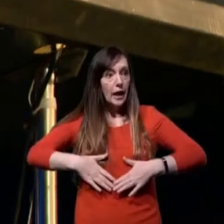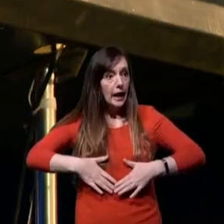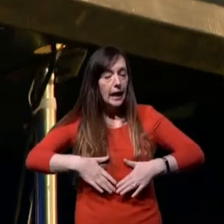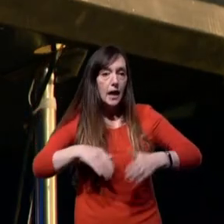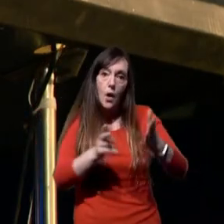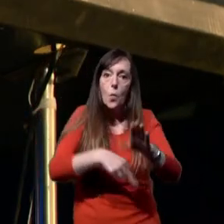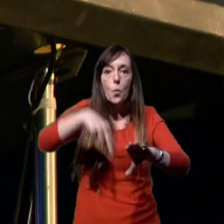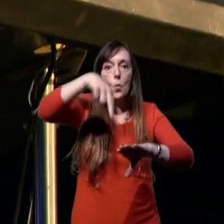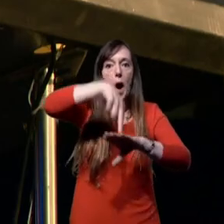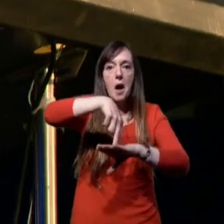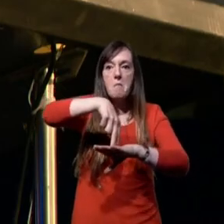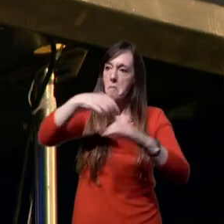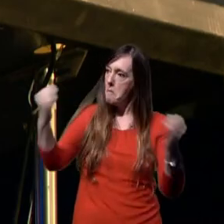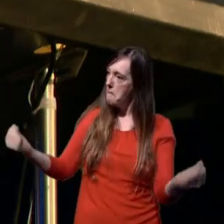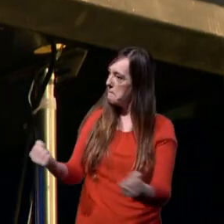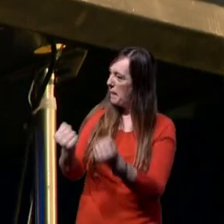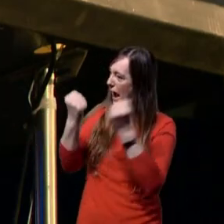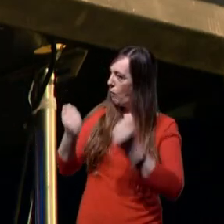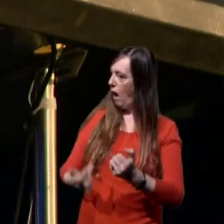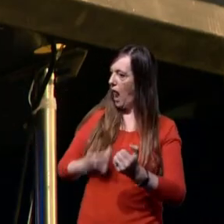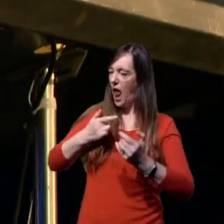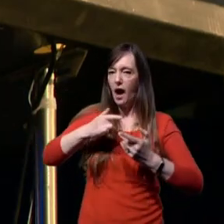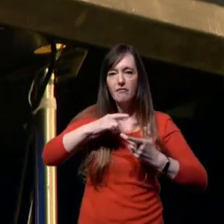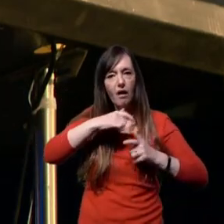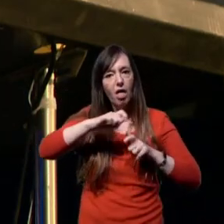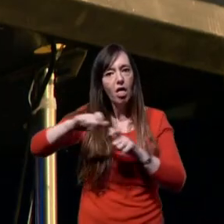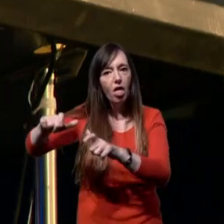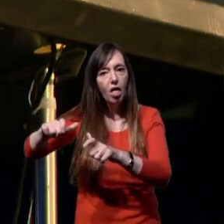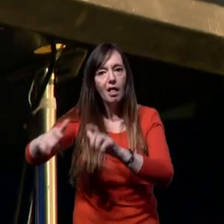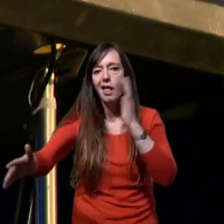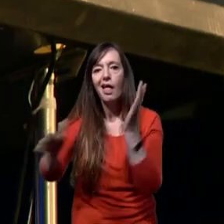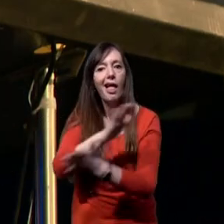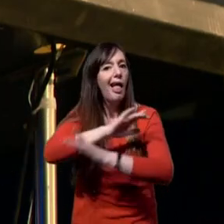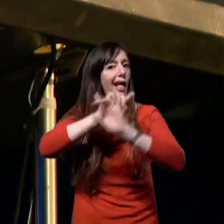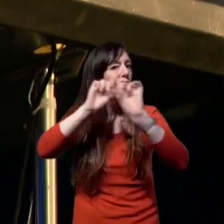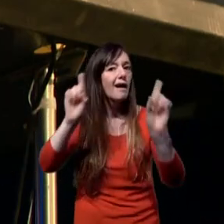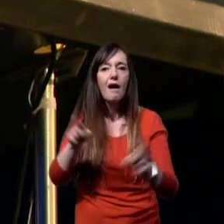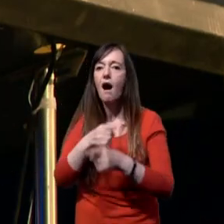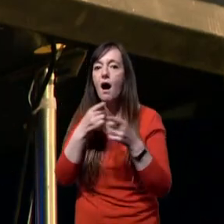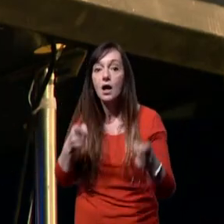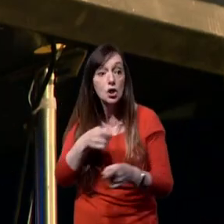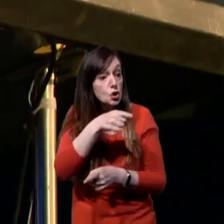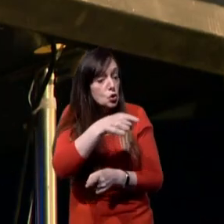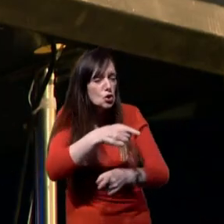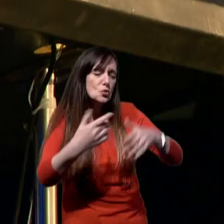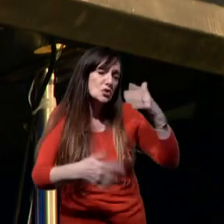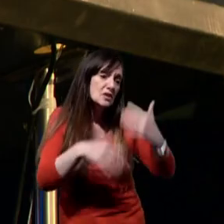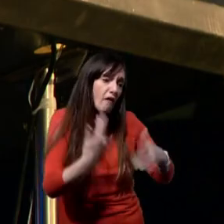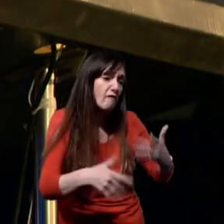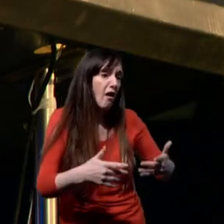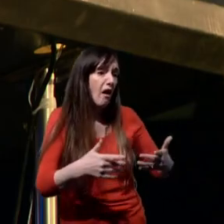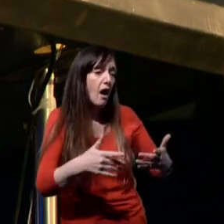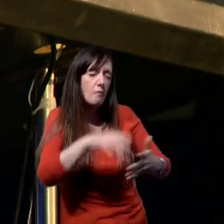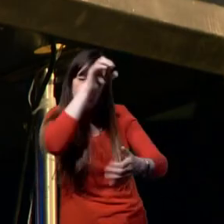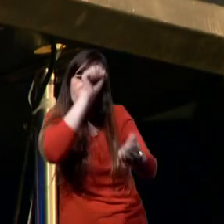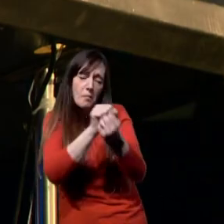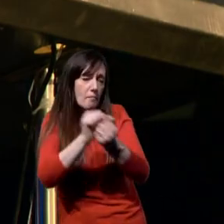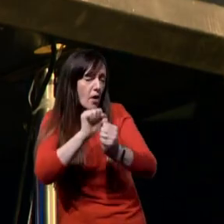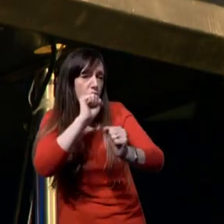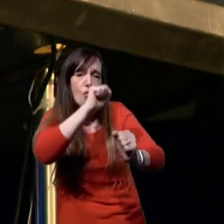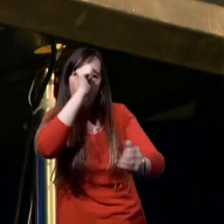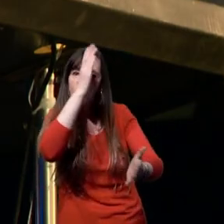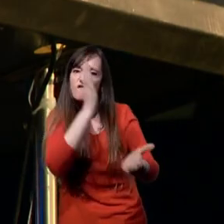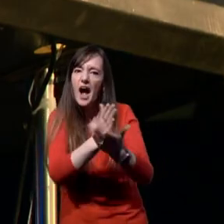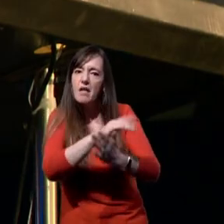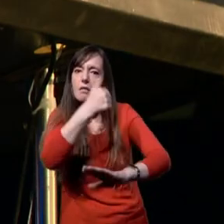an indestructible life. Here's the point, suffering Christians. Remember that your faith is